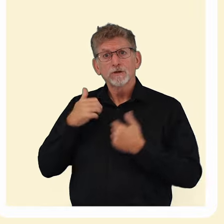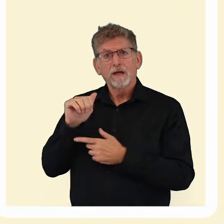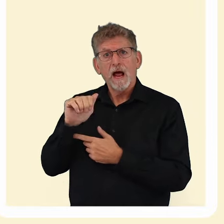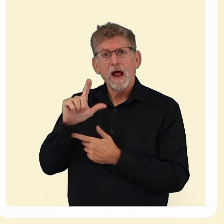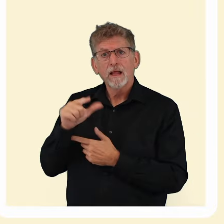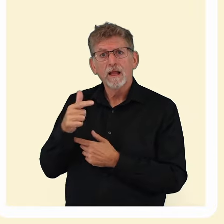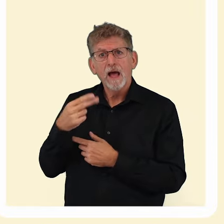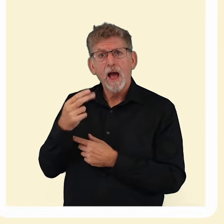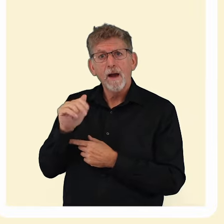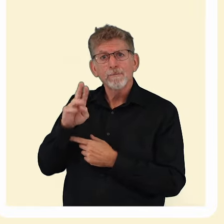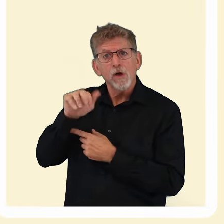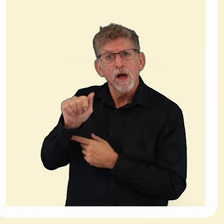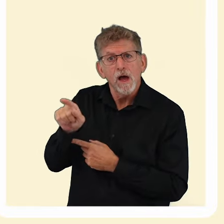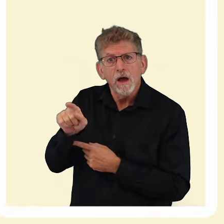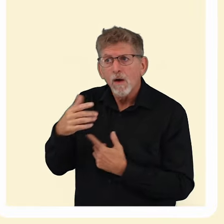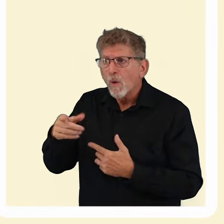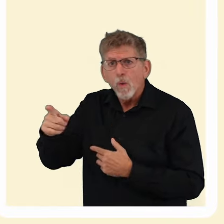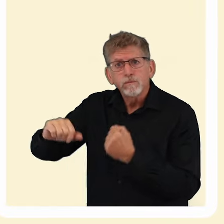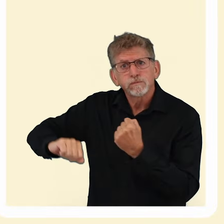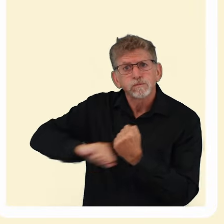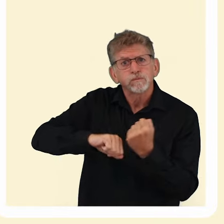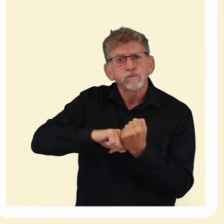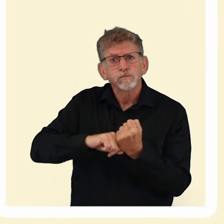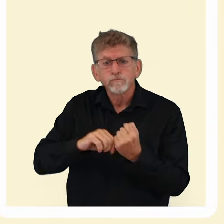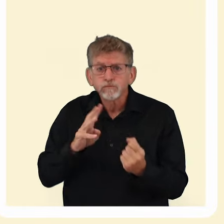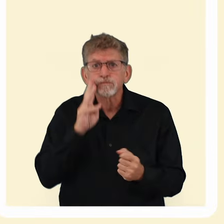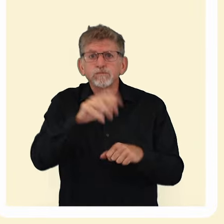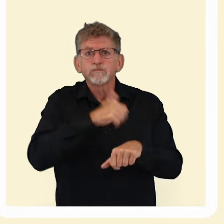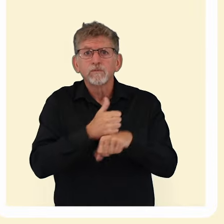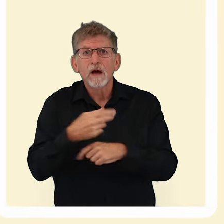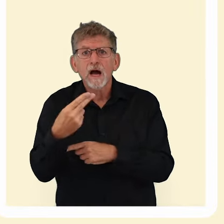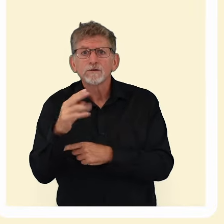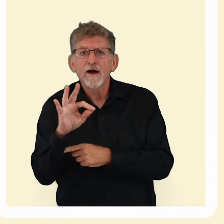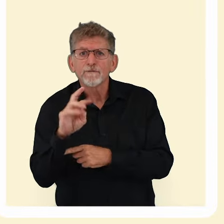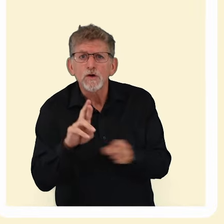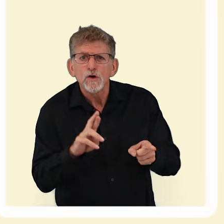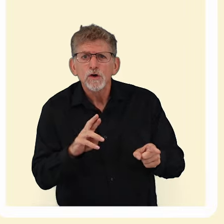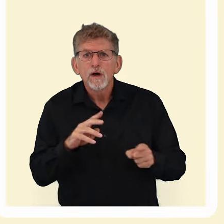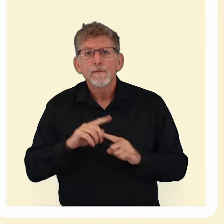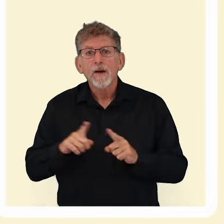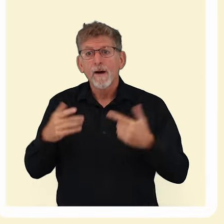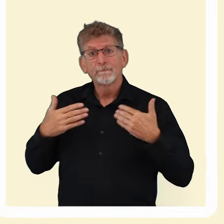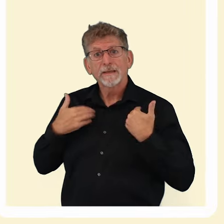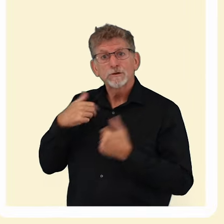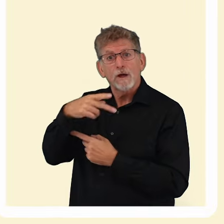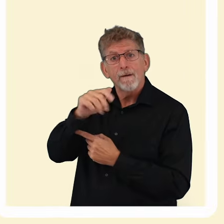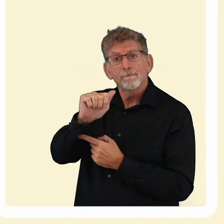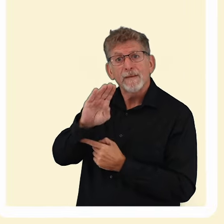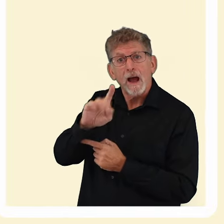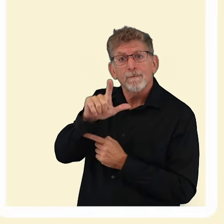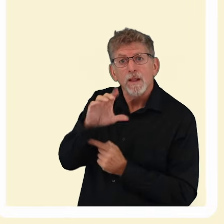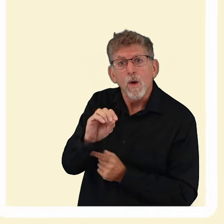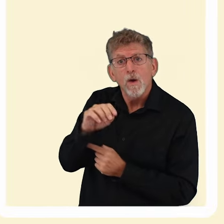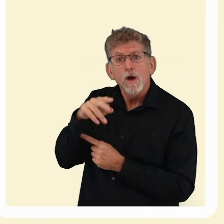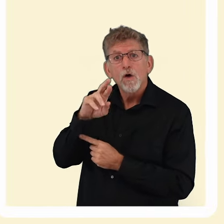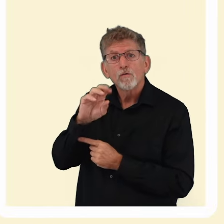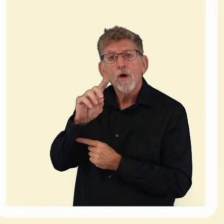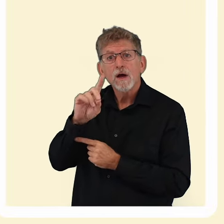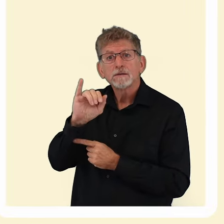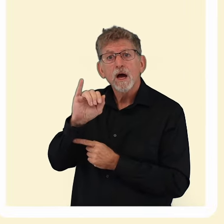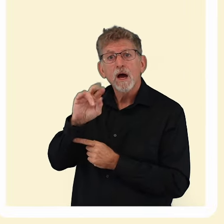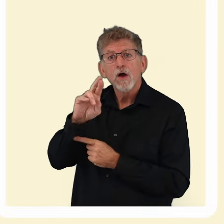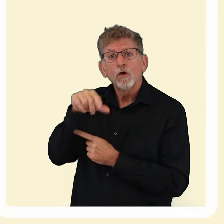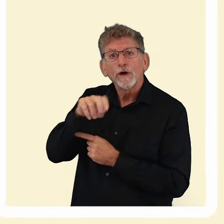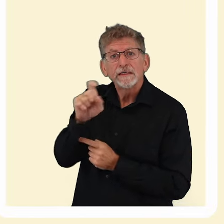that had kind of supported the creation of HFR, but the Minister Pablo Rodriguez is